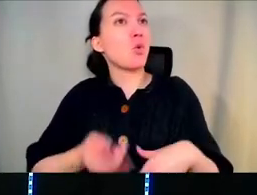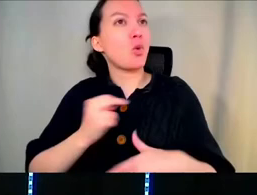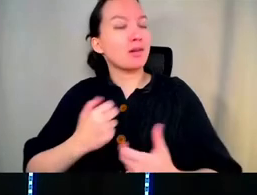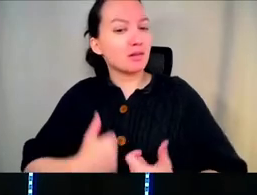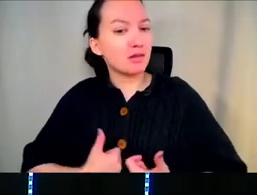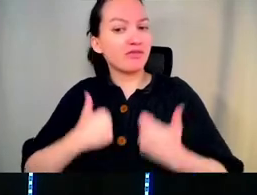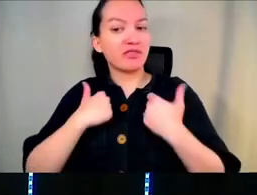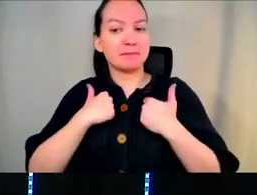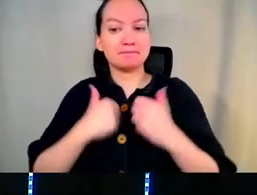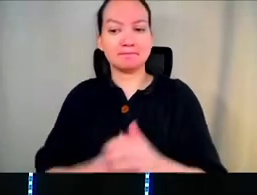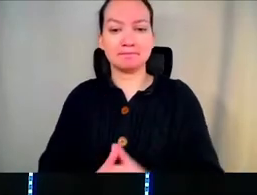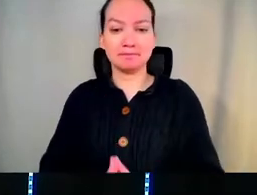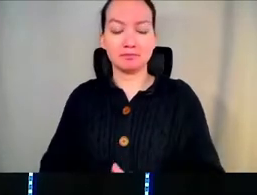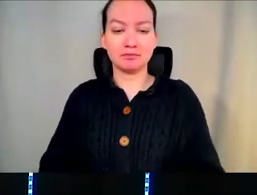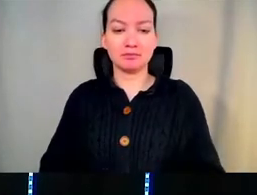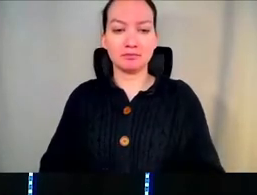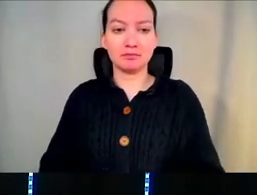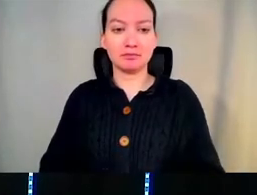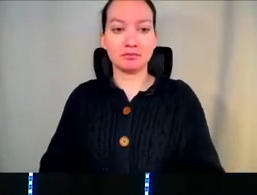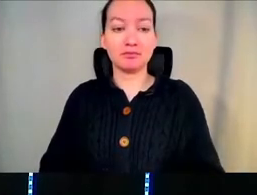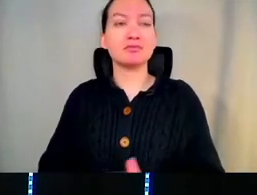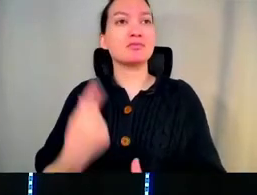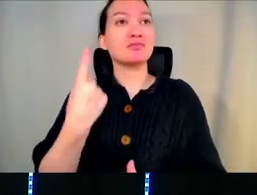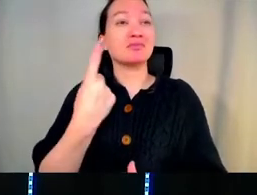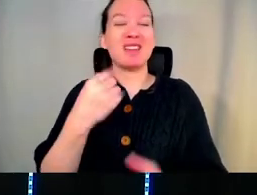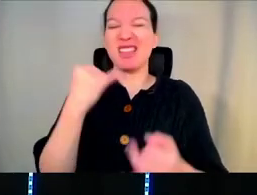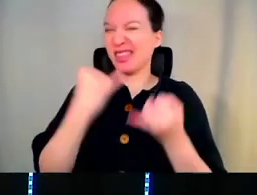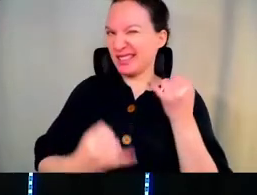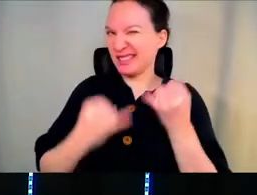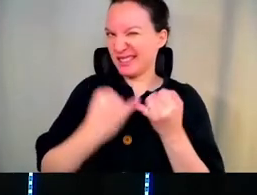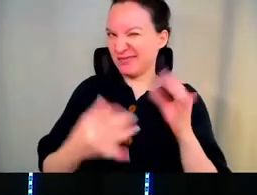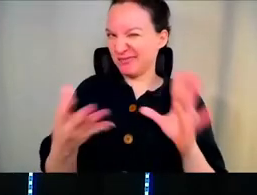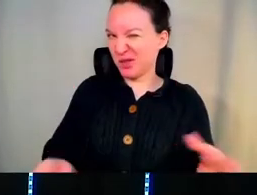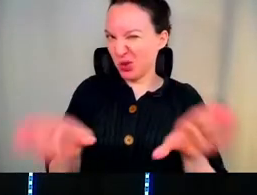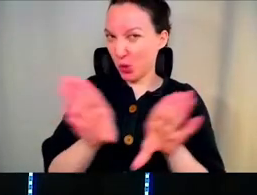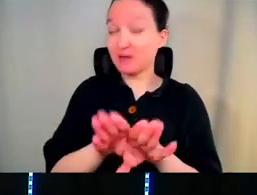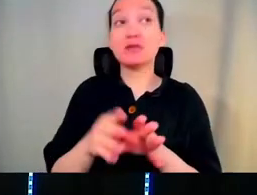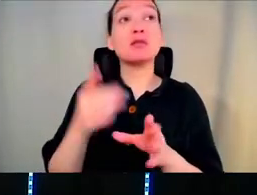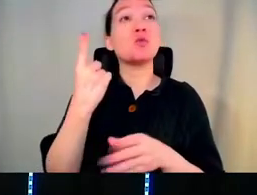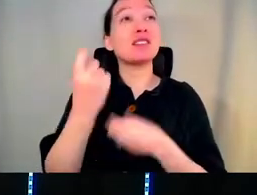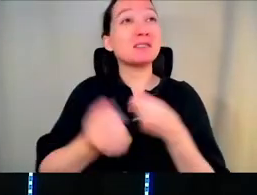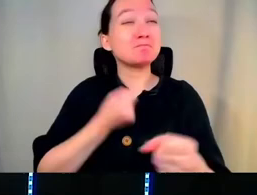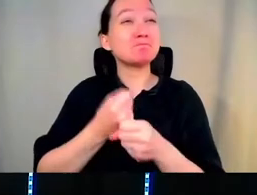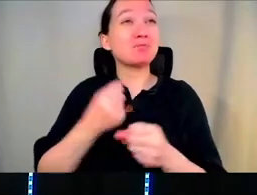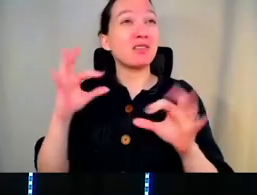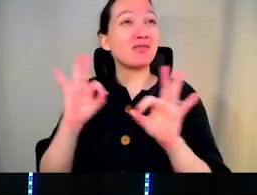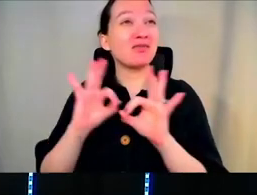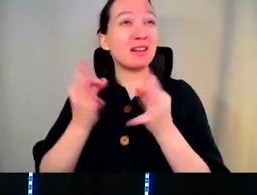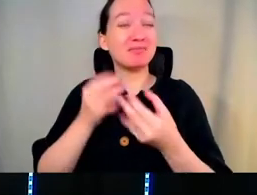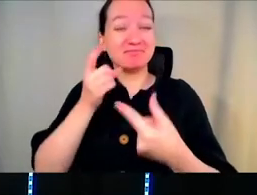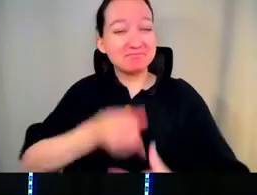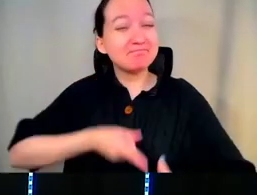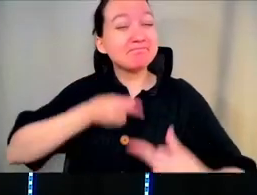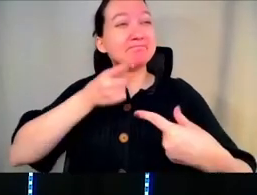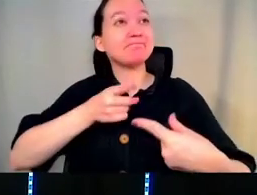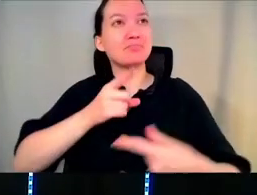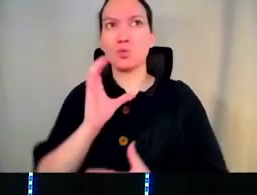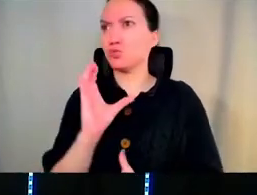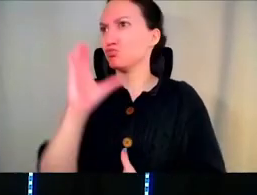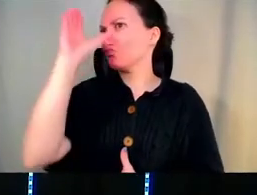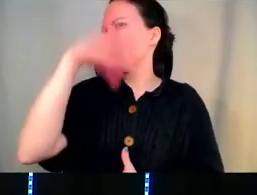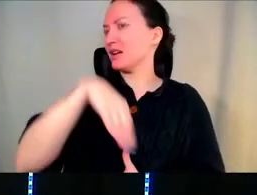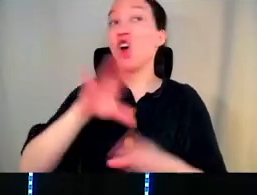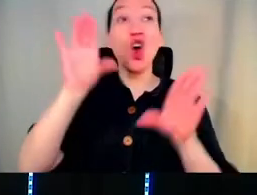lives. This last year, this is my last thing, I'm gonna close with this. This last year for me and my family has been a tough one. It's been weird. It's